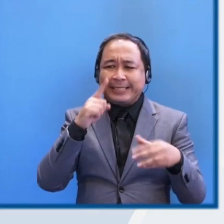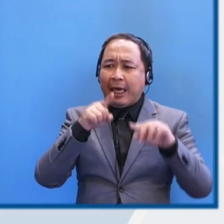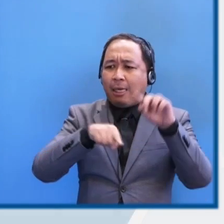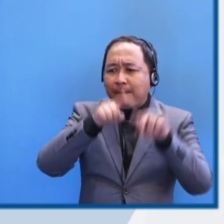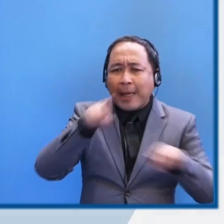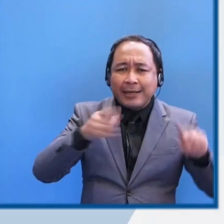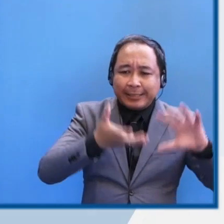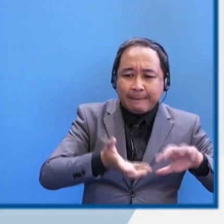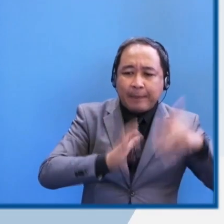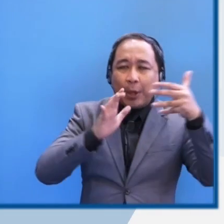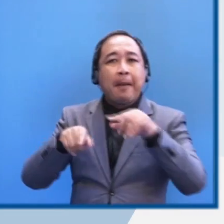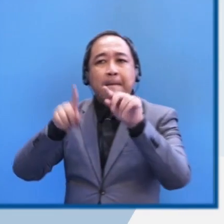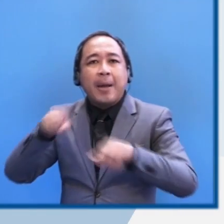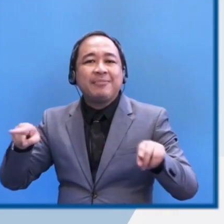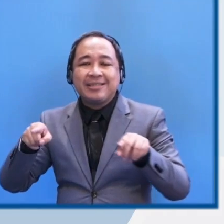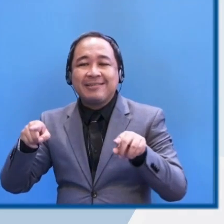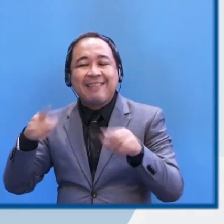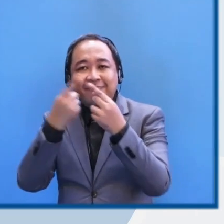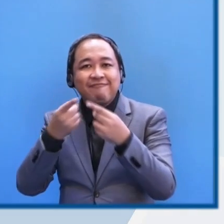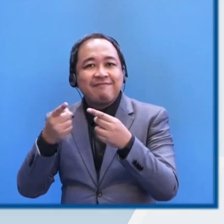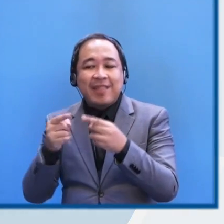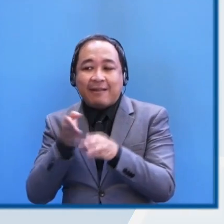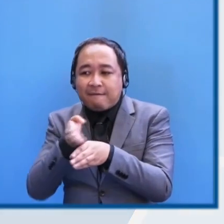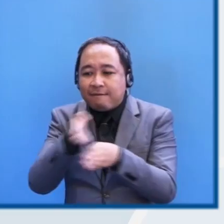to manage the risks. Thank you very much.